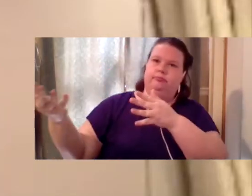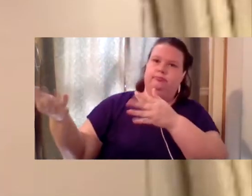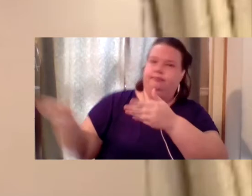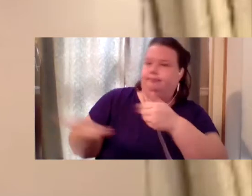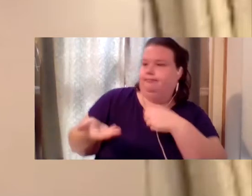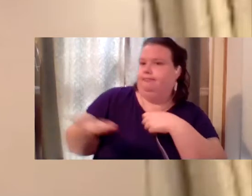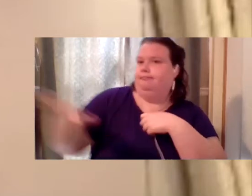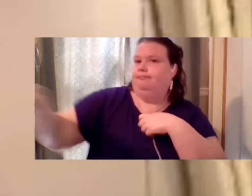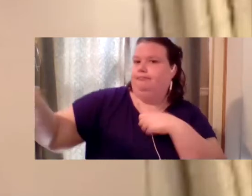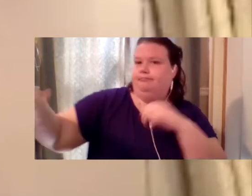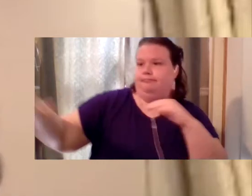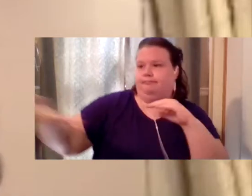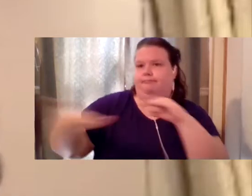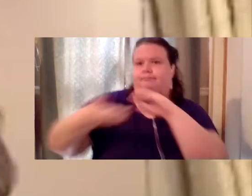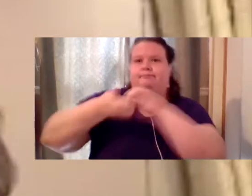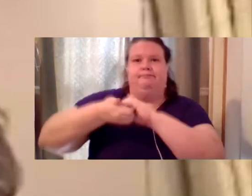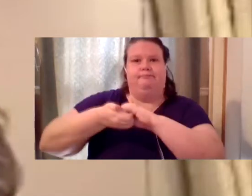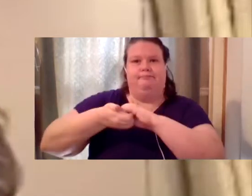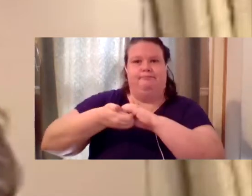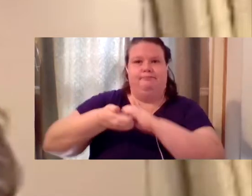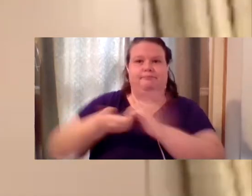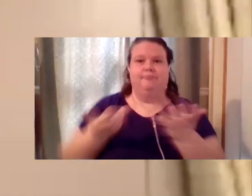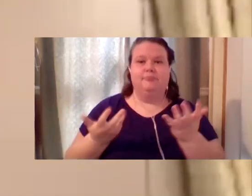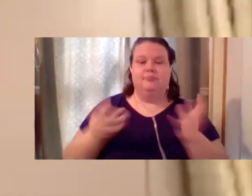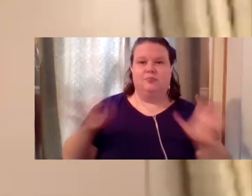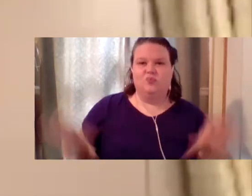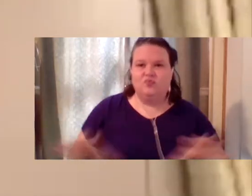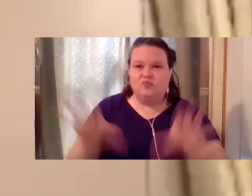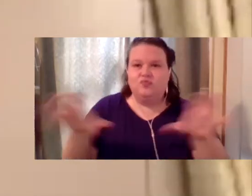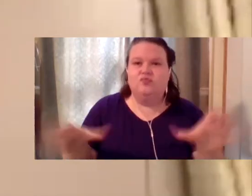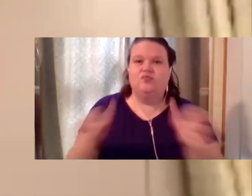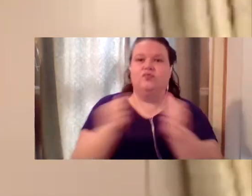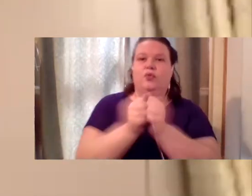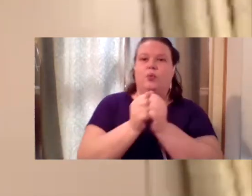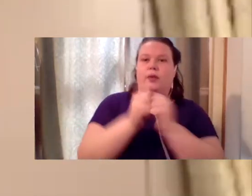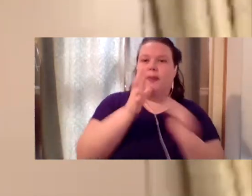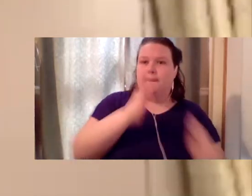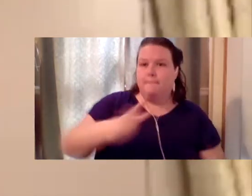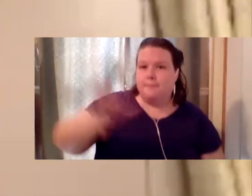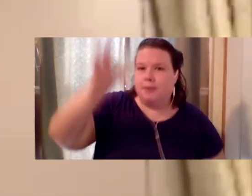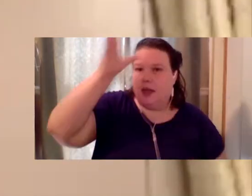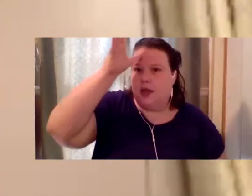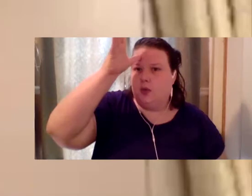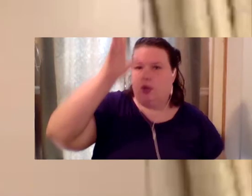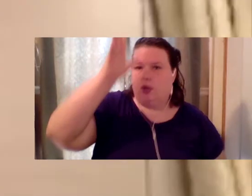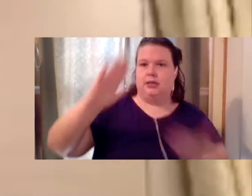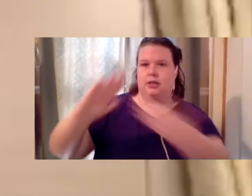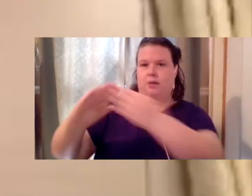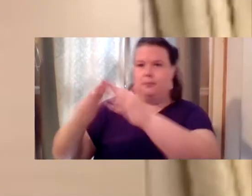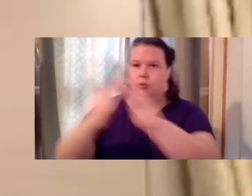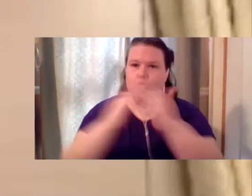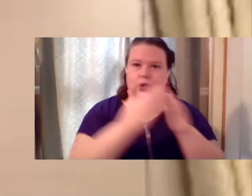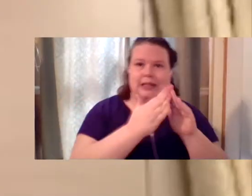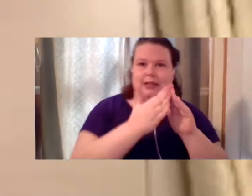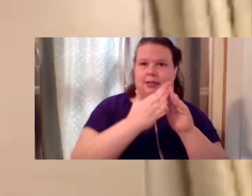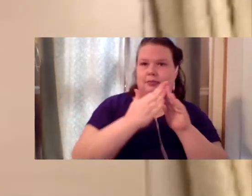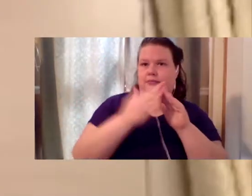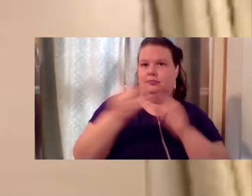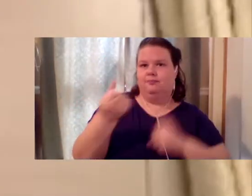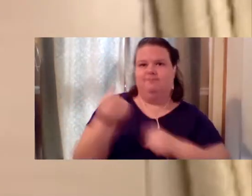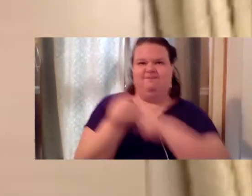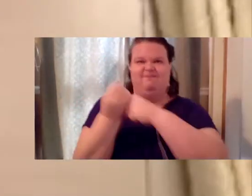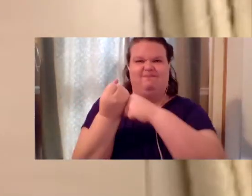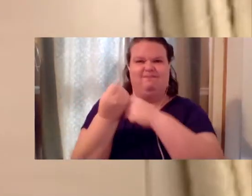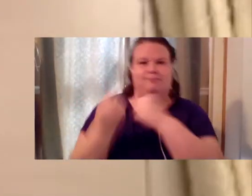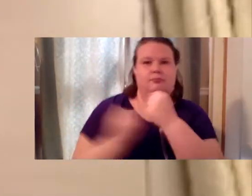do a lot more with parents and the community and bridge that gap. And so I would hope that if we